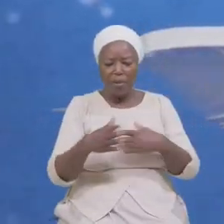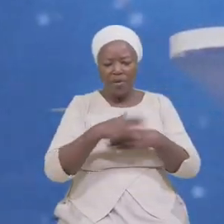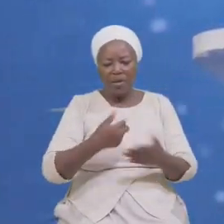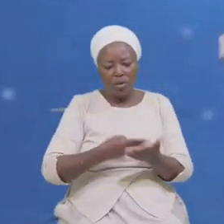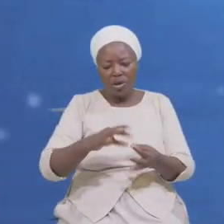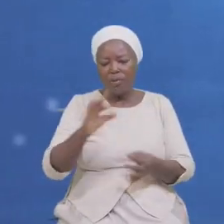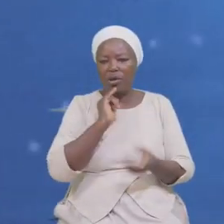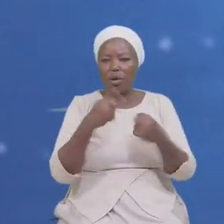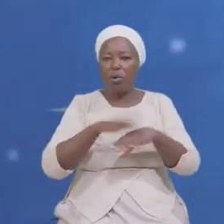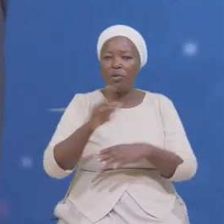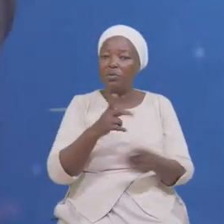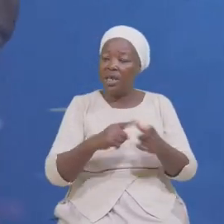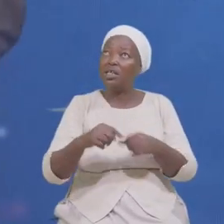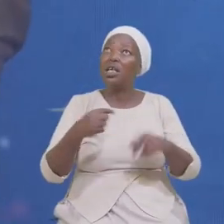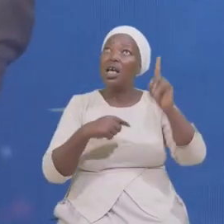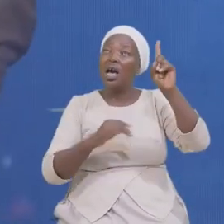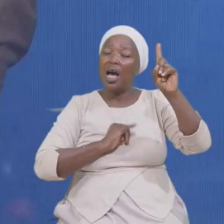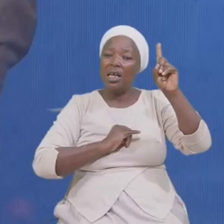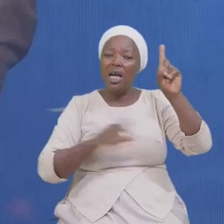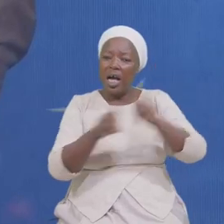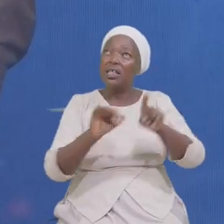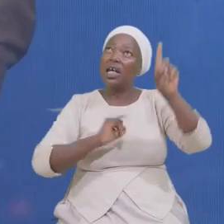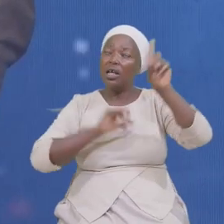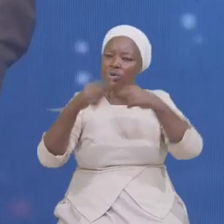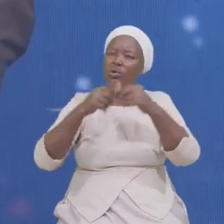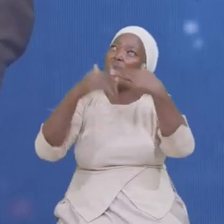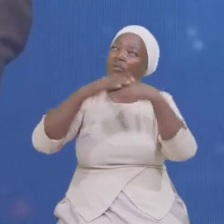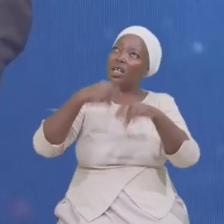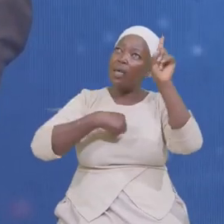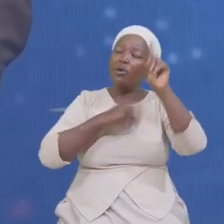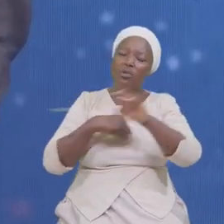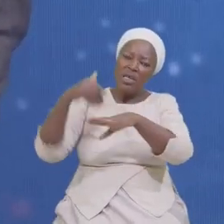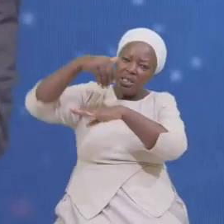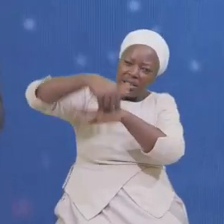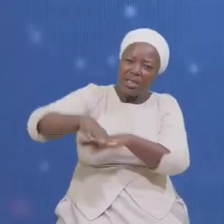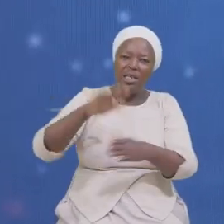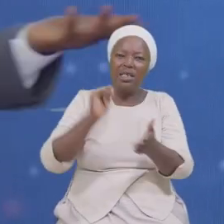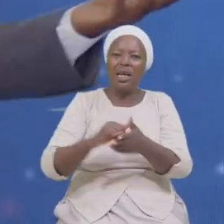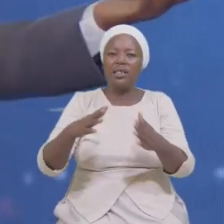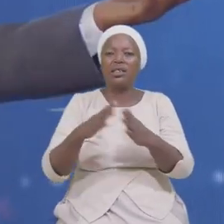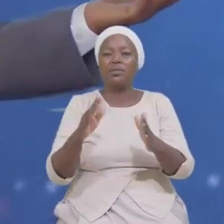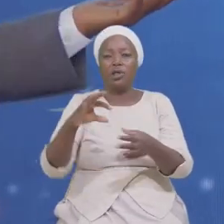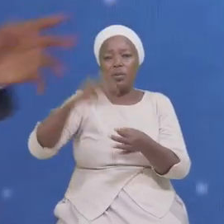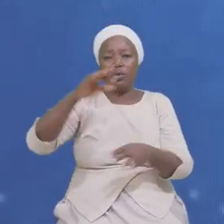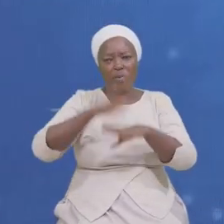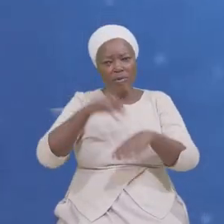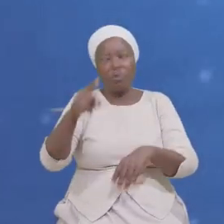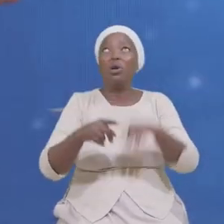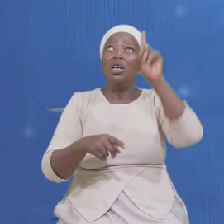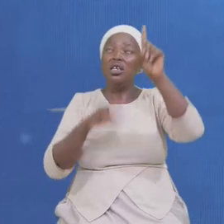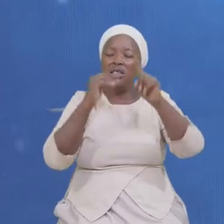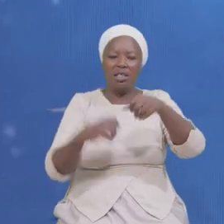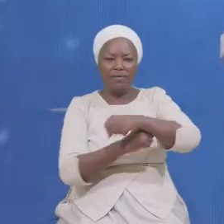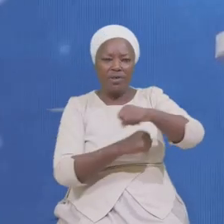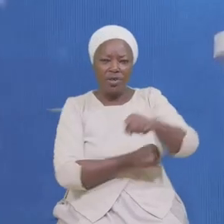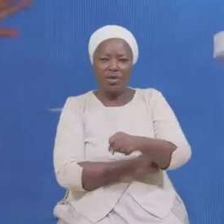said, I, as I go to heaven, I will send that Spirit upon you. He is the cornerstone. Anything